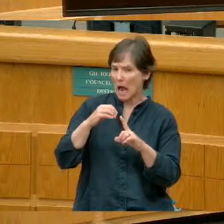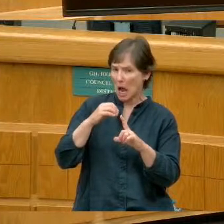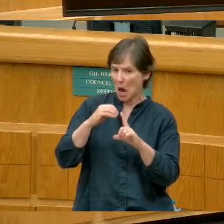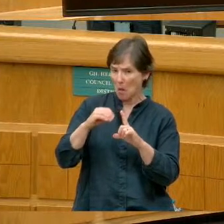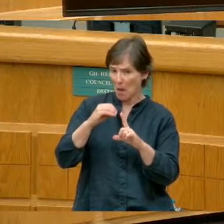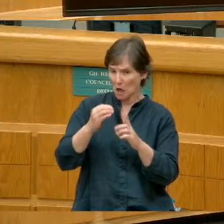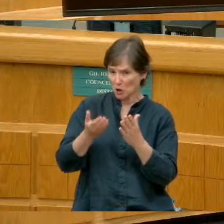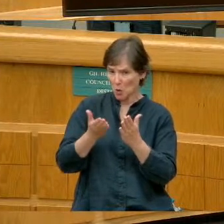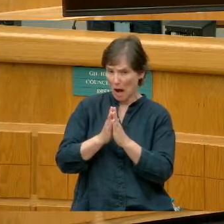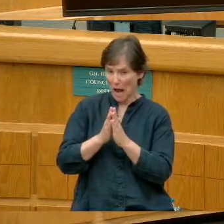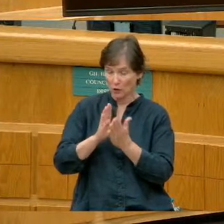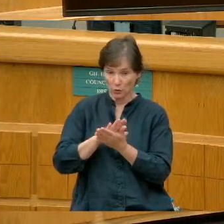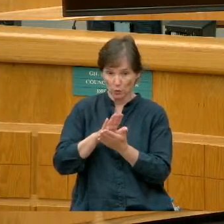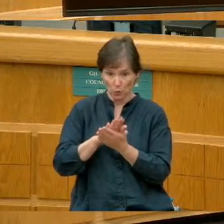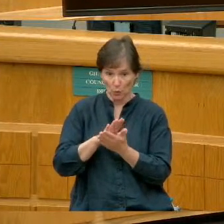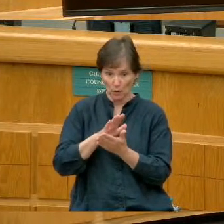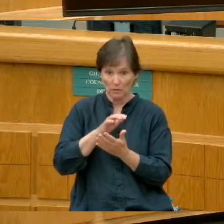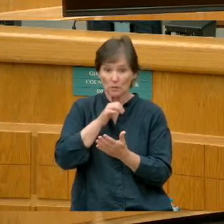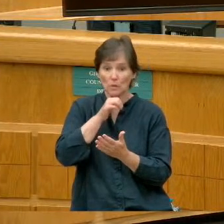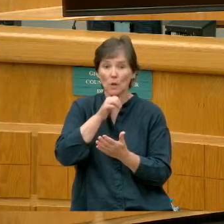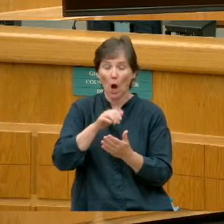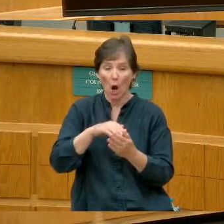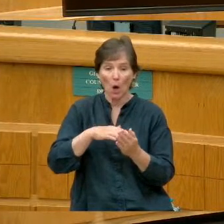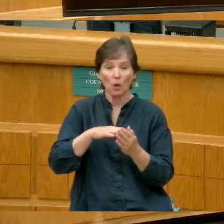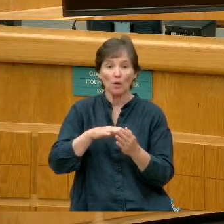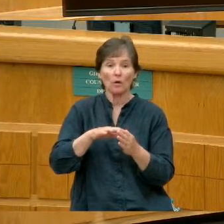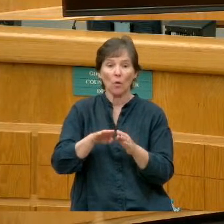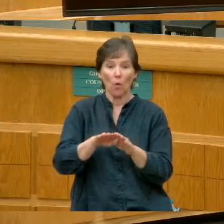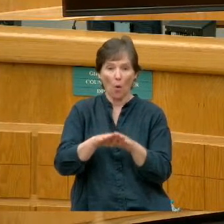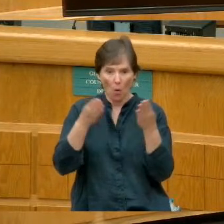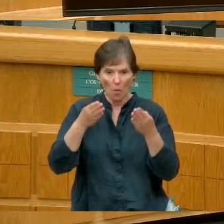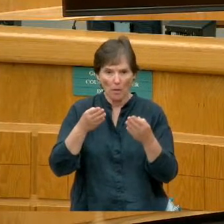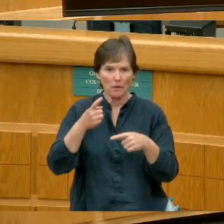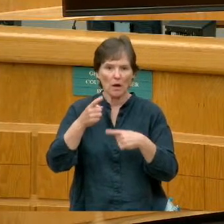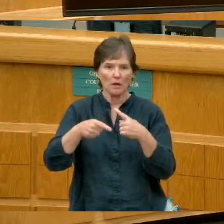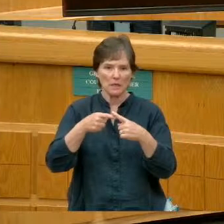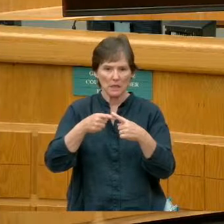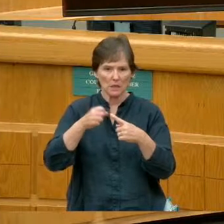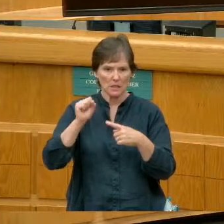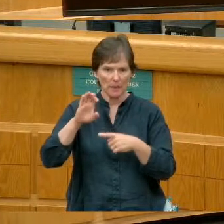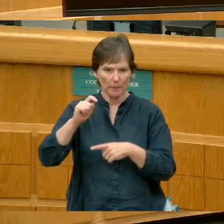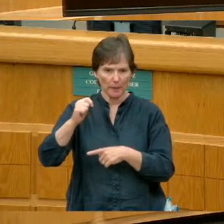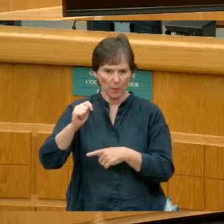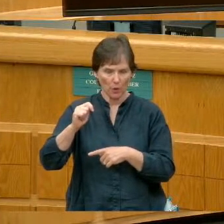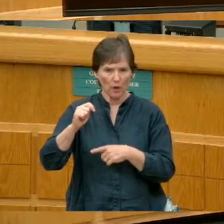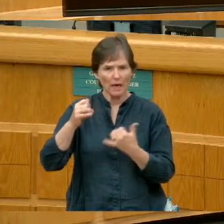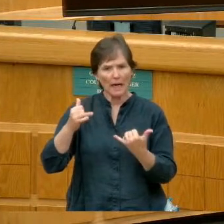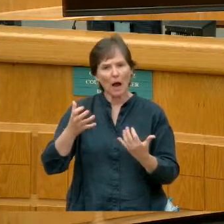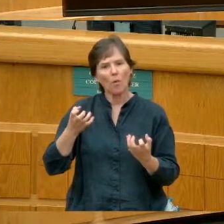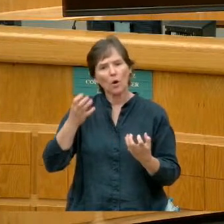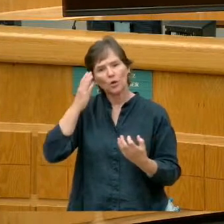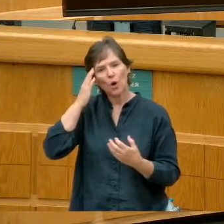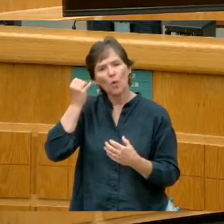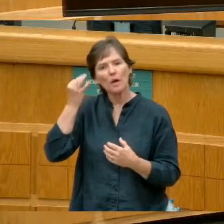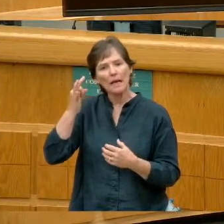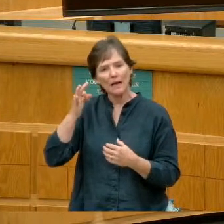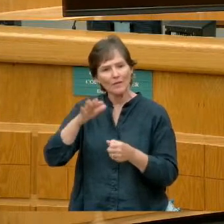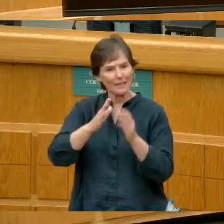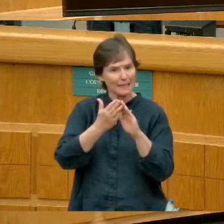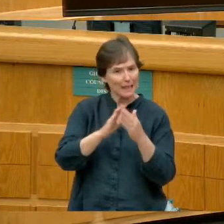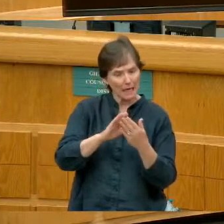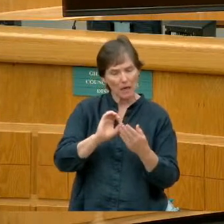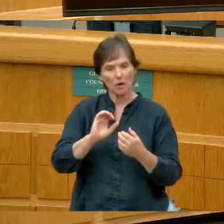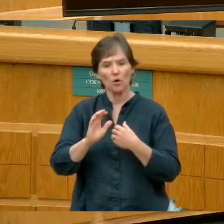to open until September, and we were curious if the city or their county was considering asking schools to maybe postpone